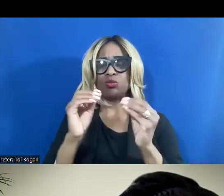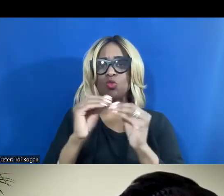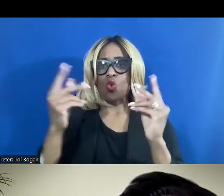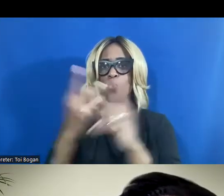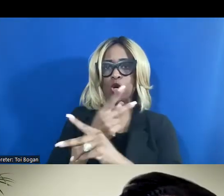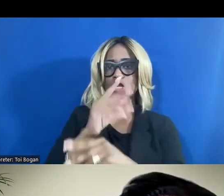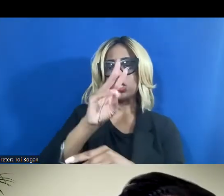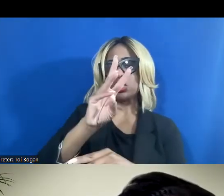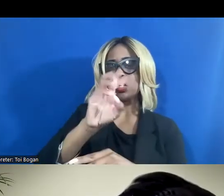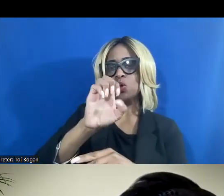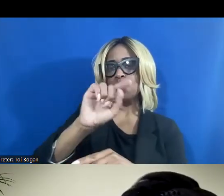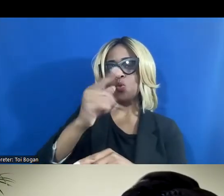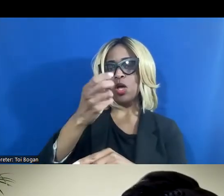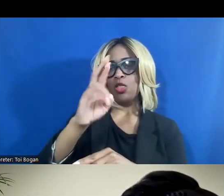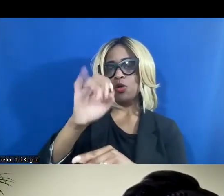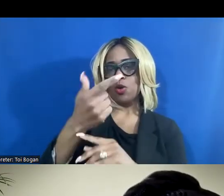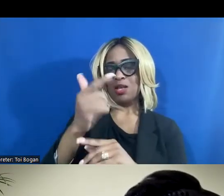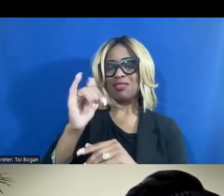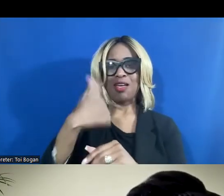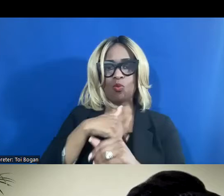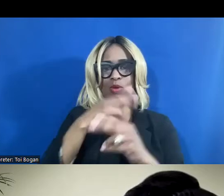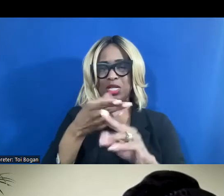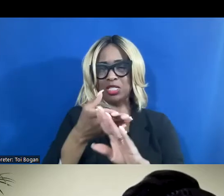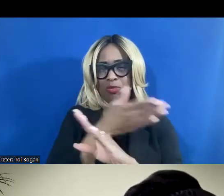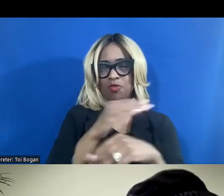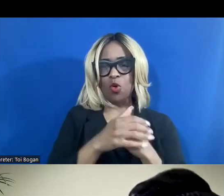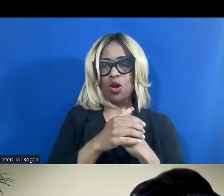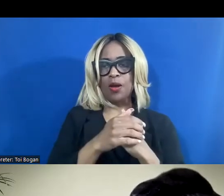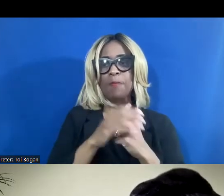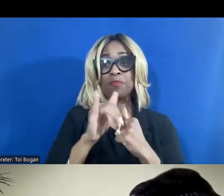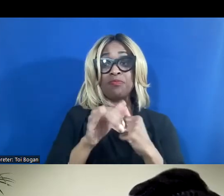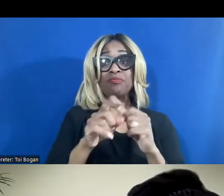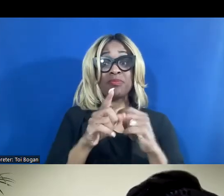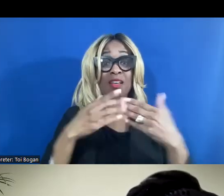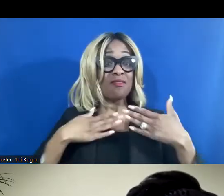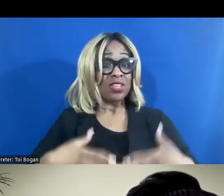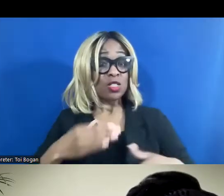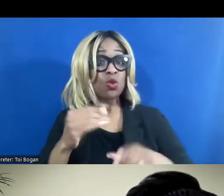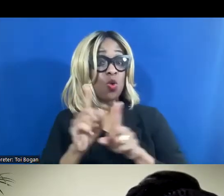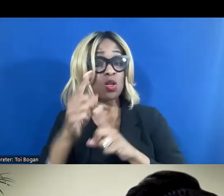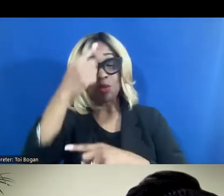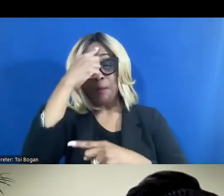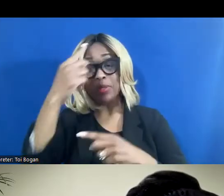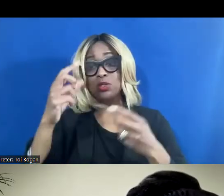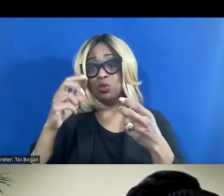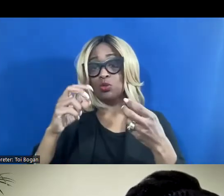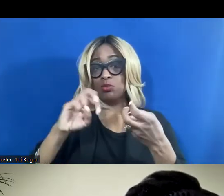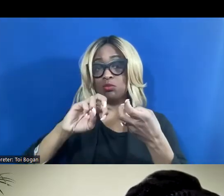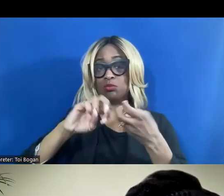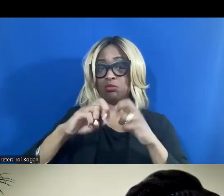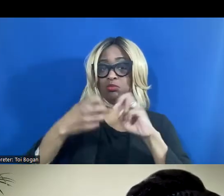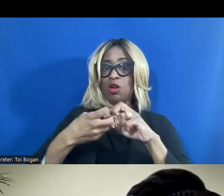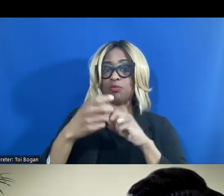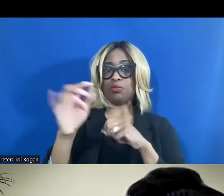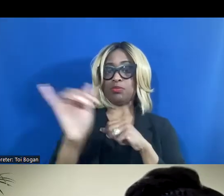earlier. And that can show up in both physical as well as mental conditions. So it's always important